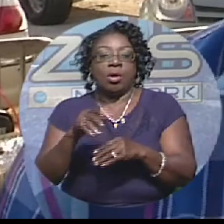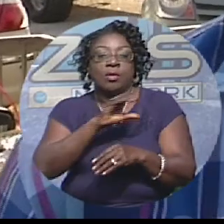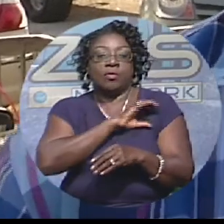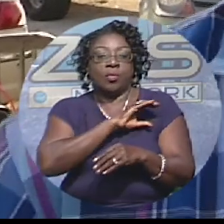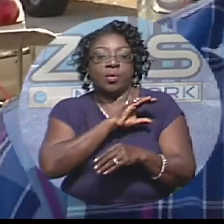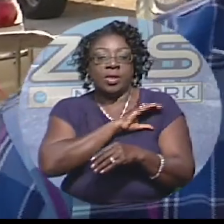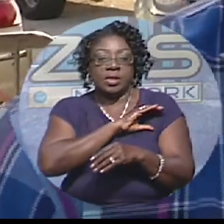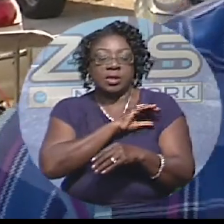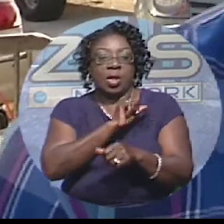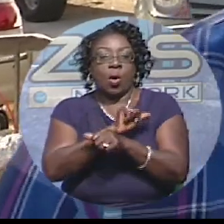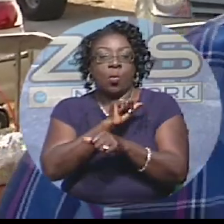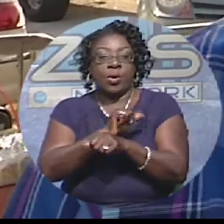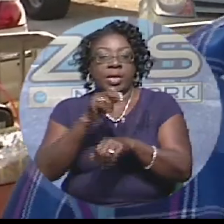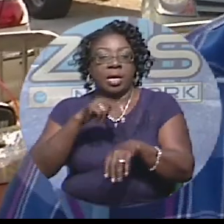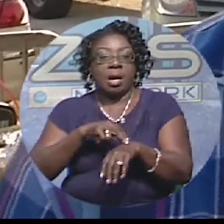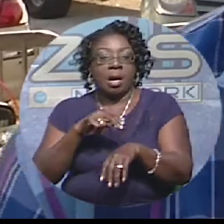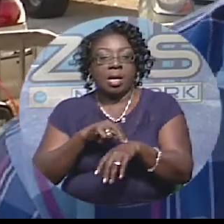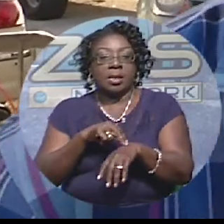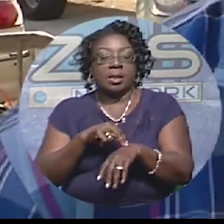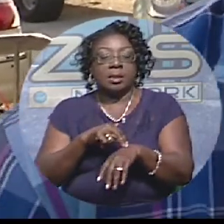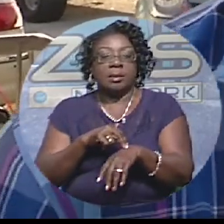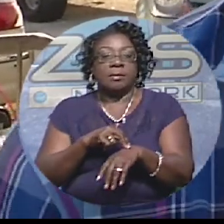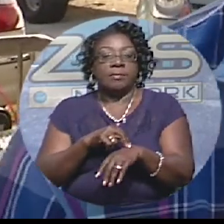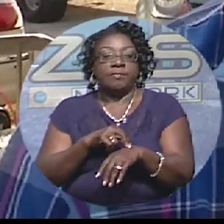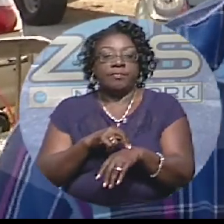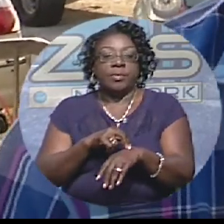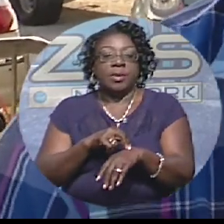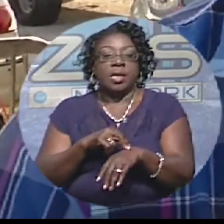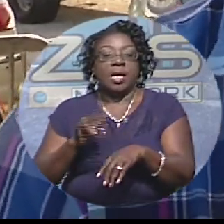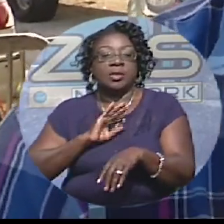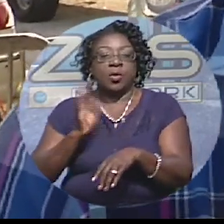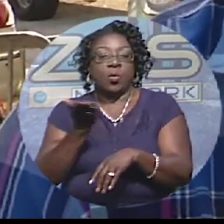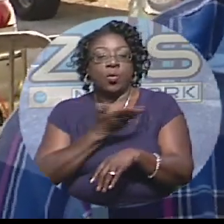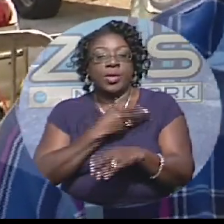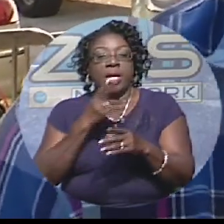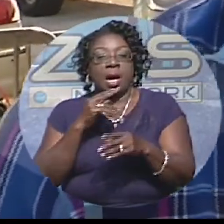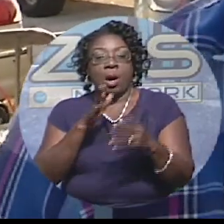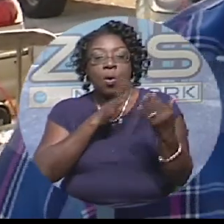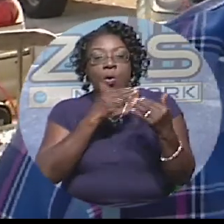agencies, the police, immigration, customs, and the like. And so we anticipate